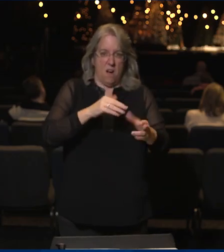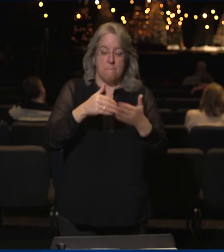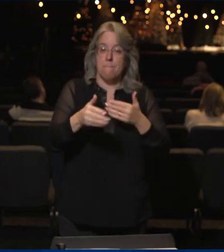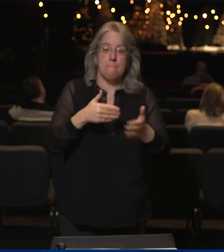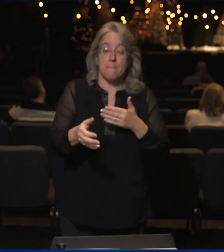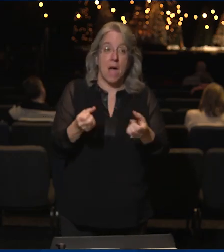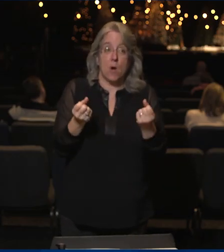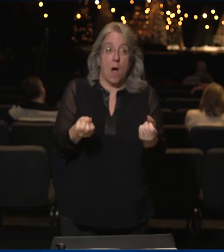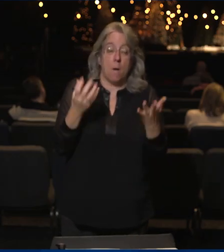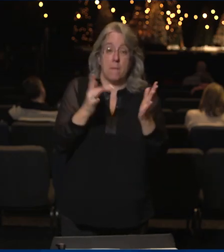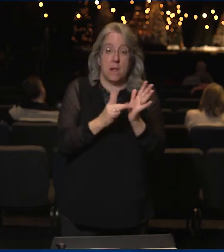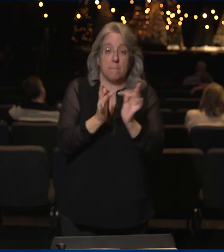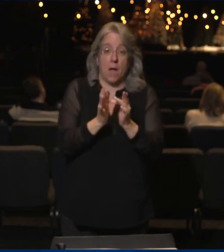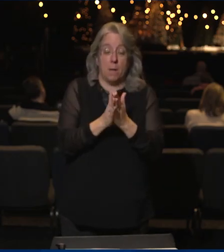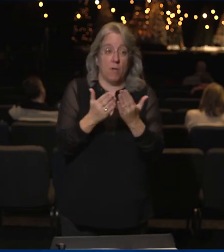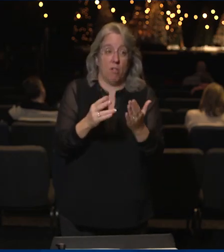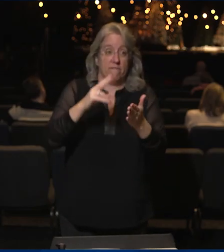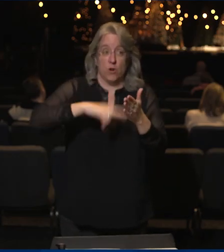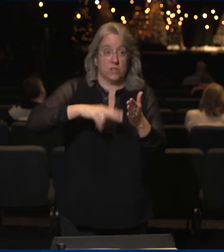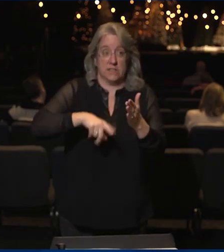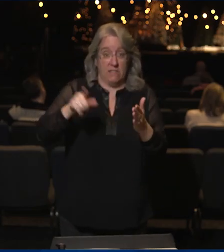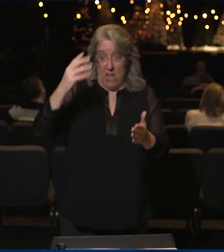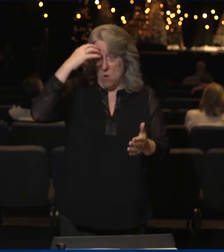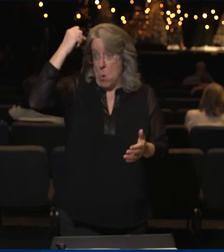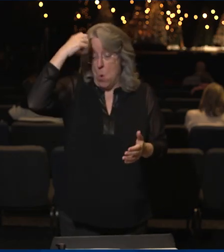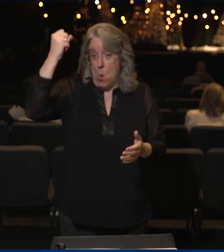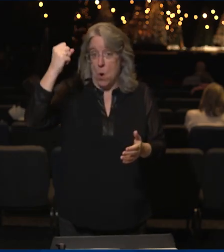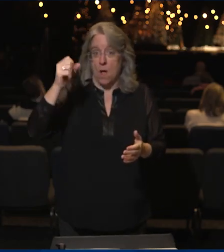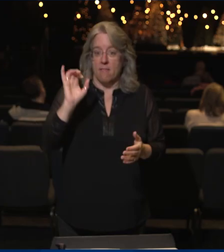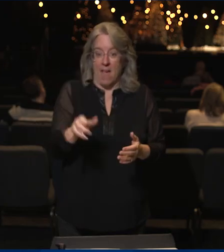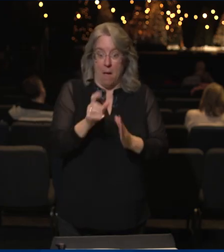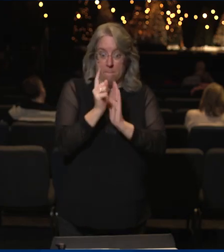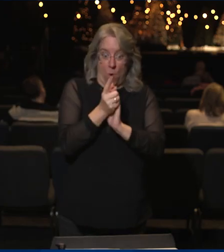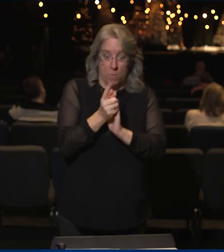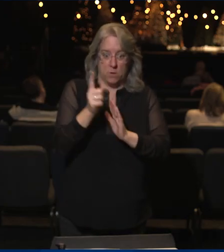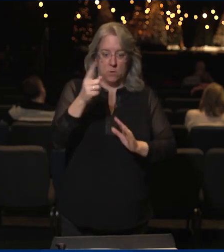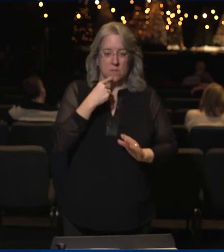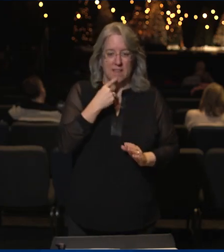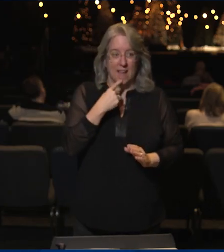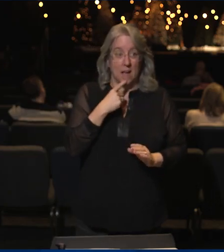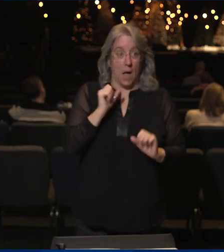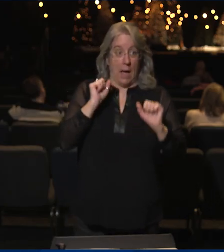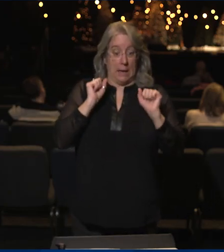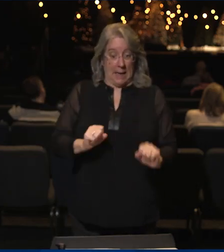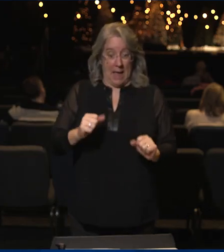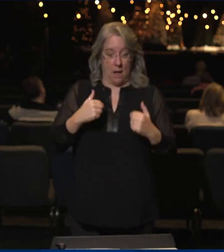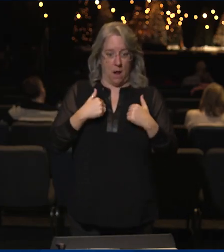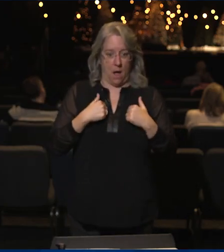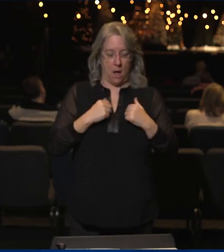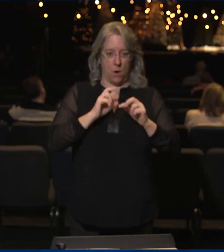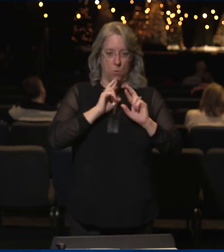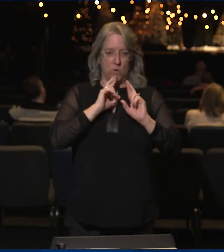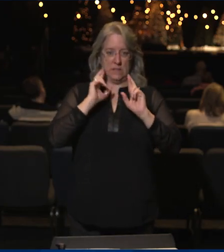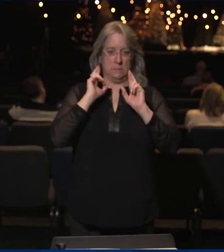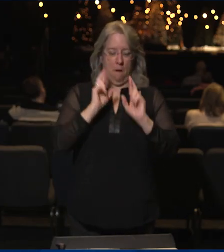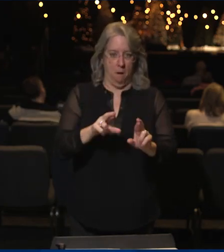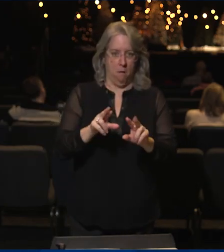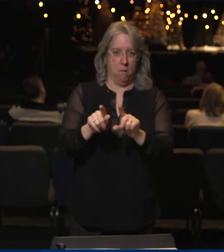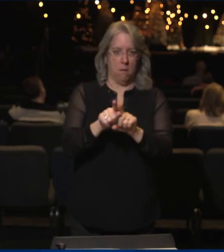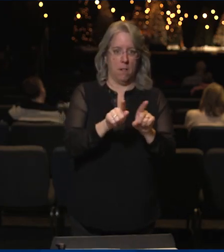Bible verses they know. It's in that moment that the question comes to you, can you respond in the way of Jesus?